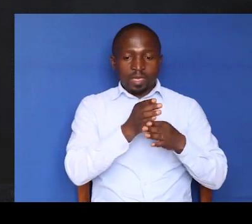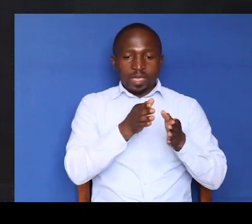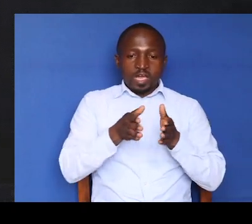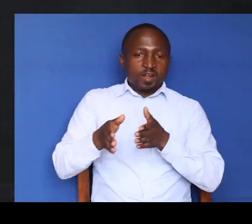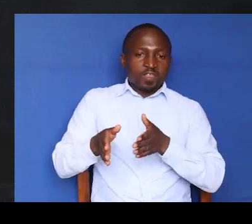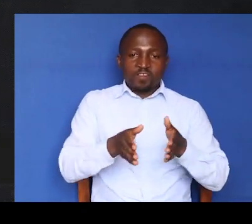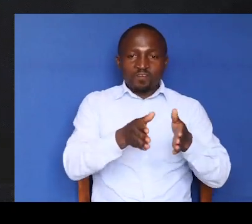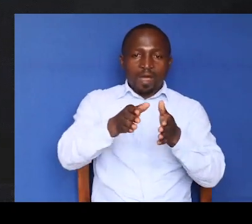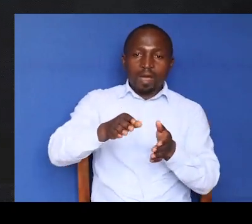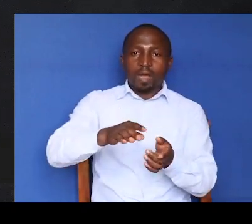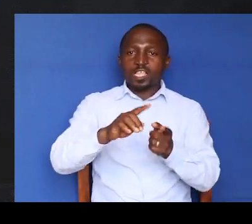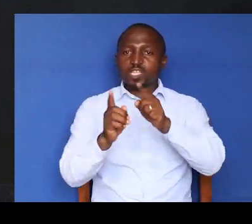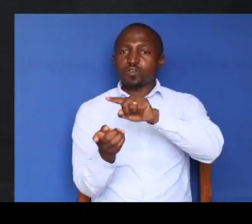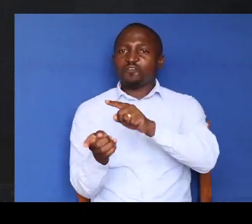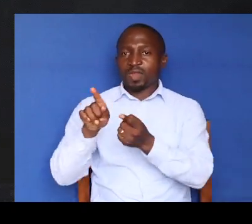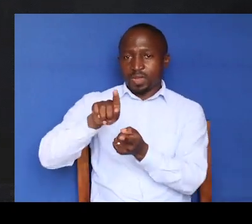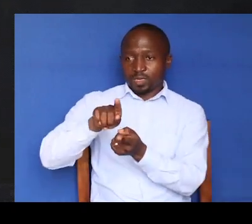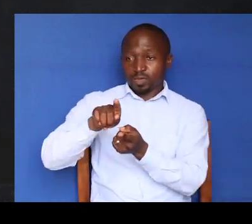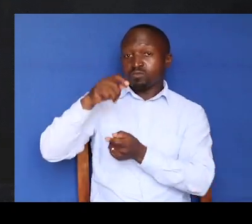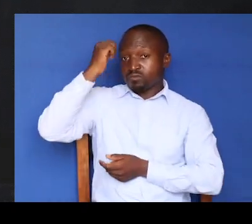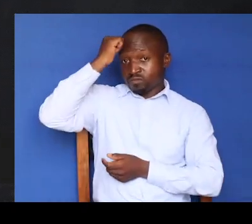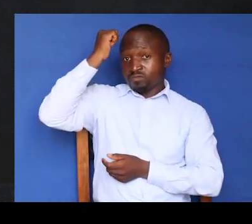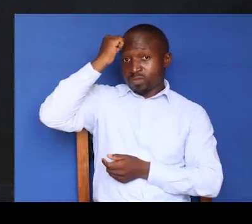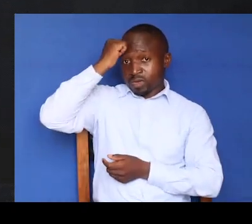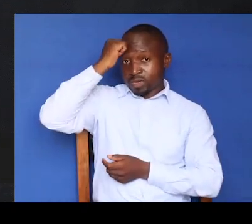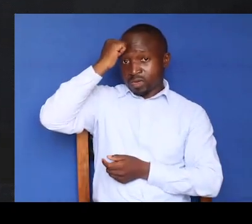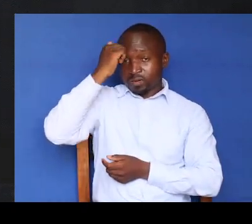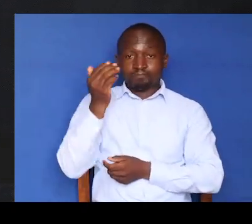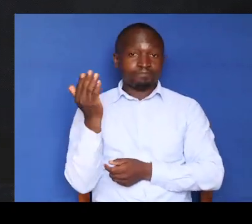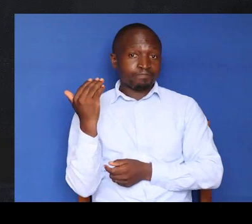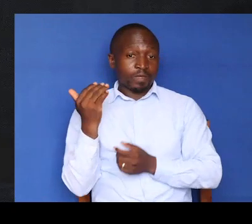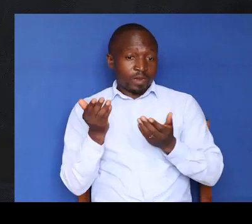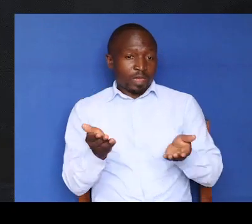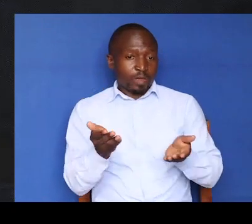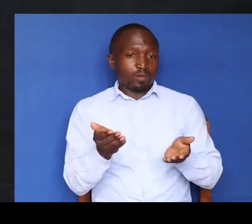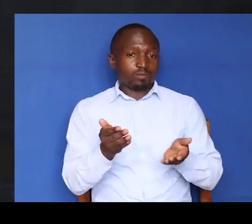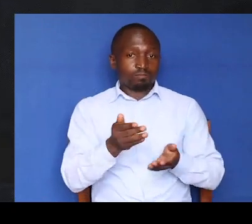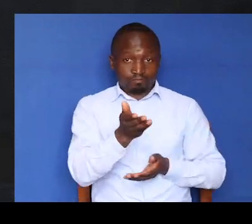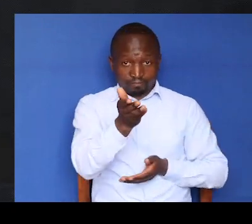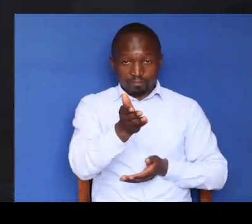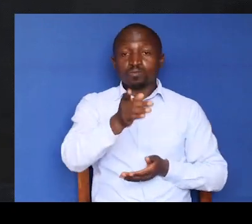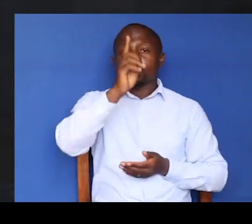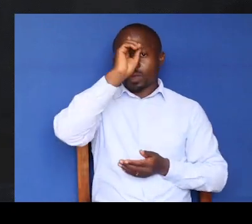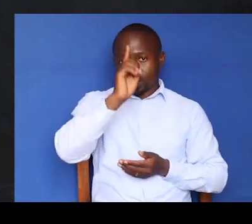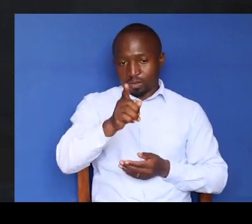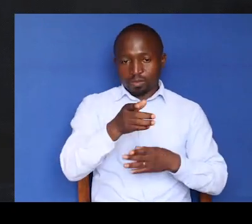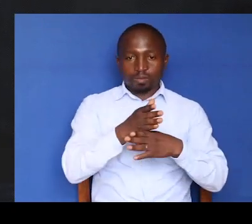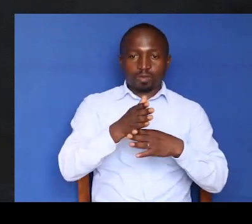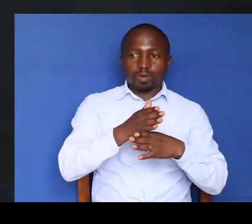hope with those questions we had, everyone is now much aware with the concept of